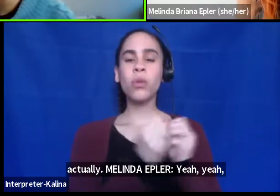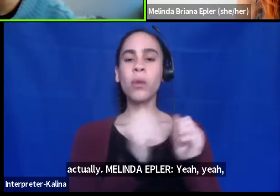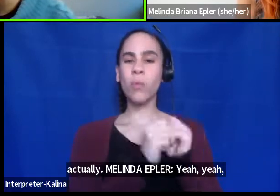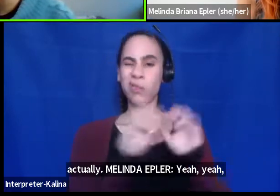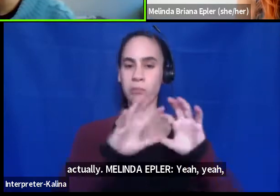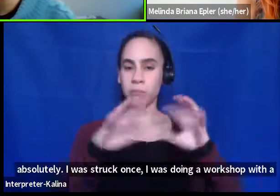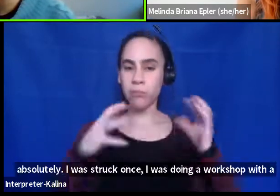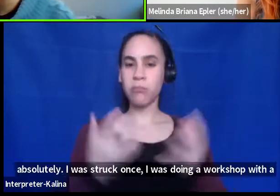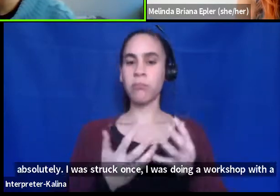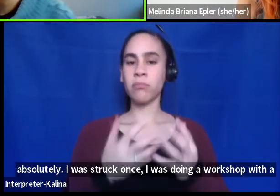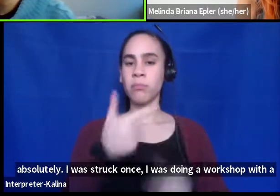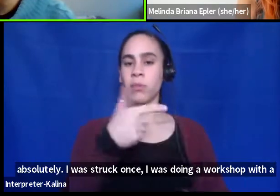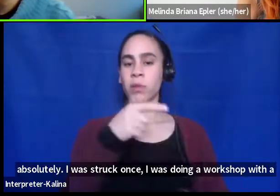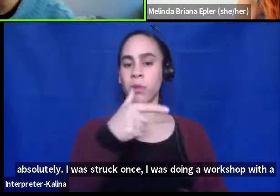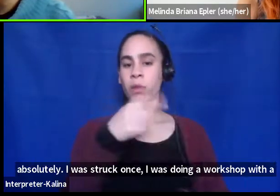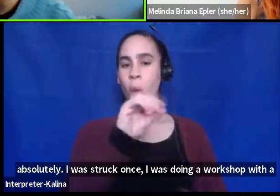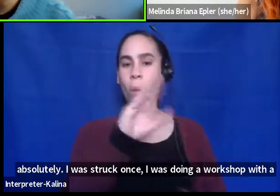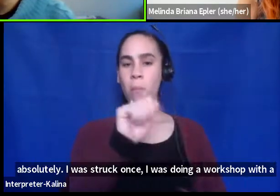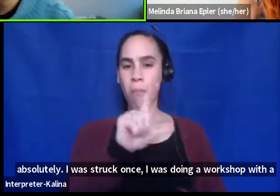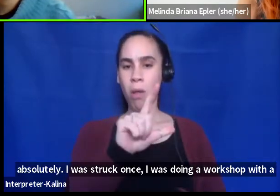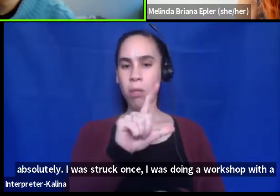and someone, I